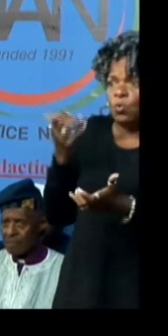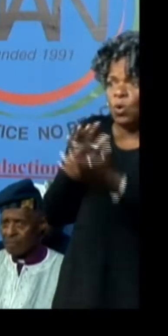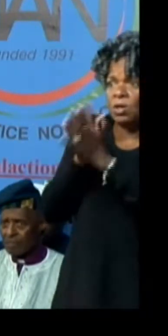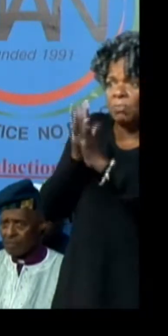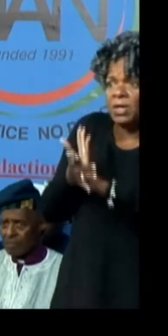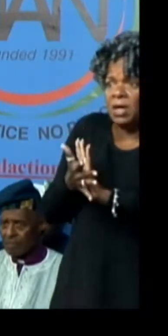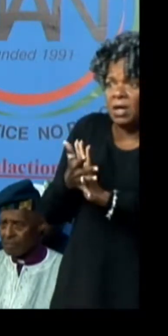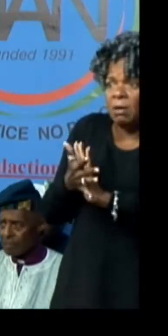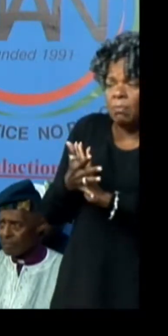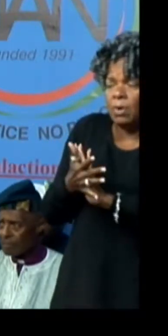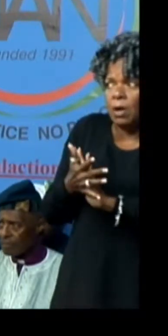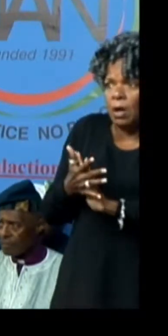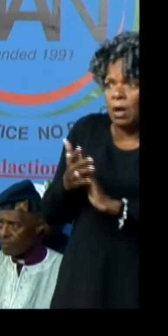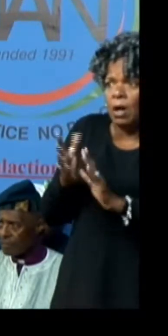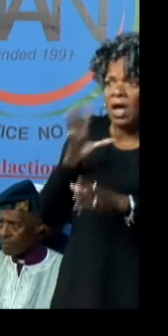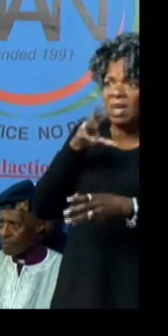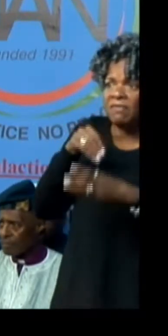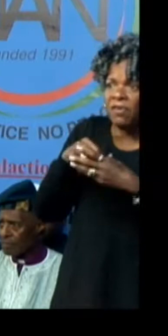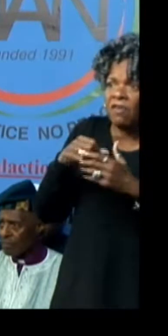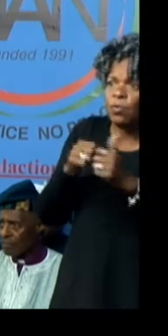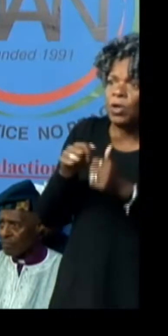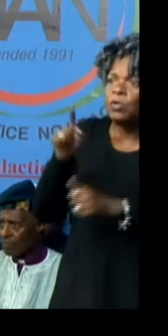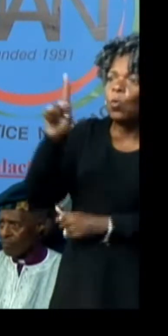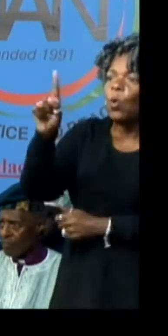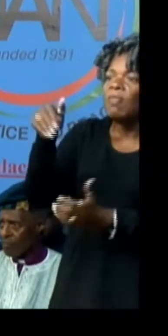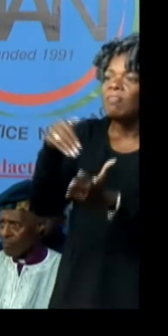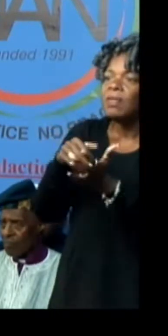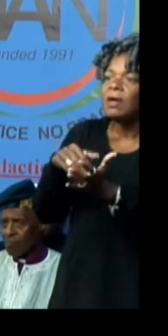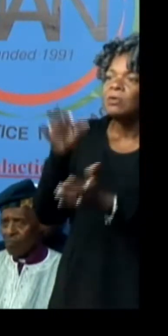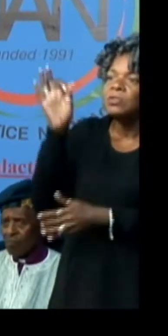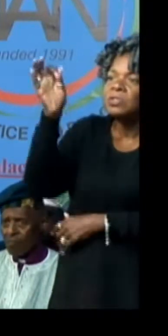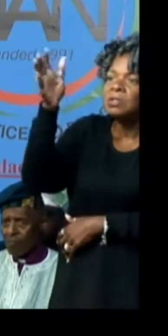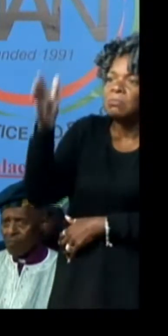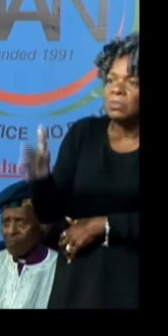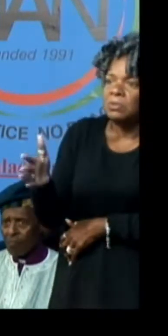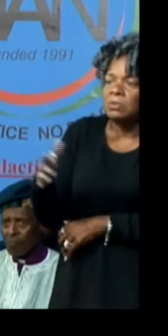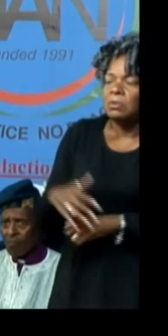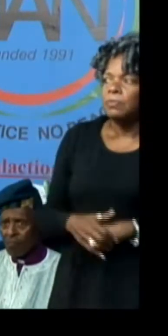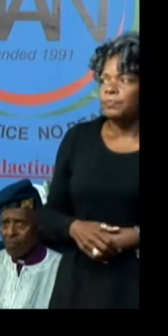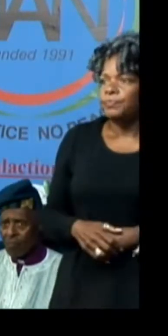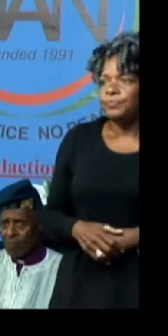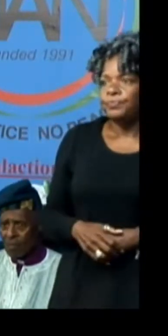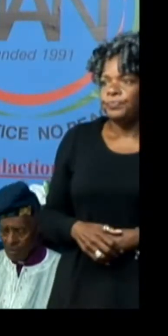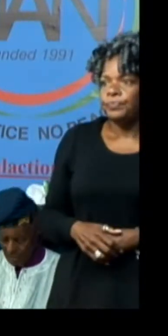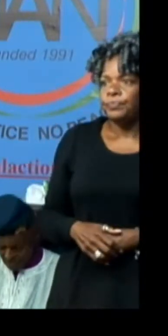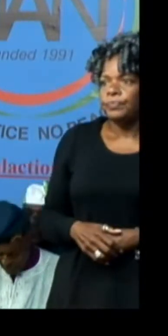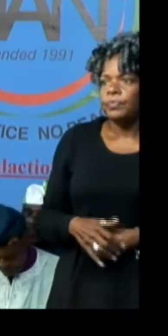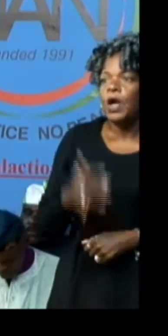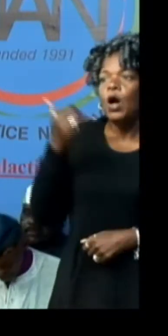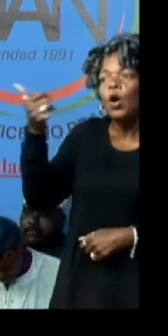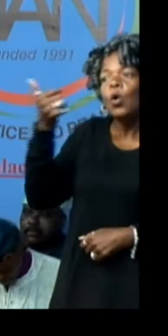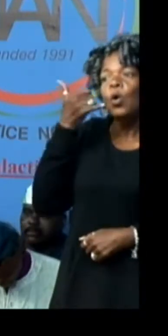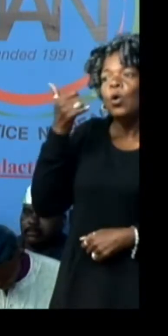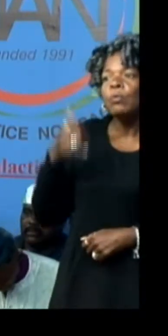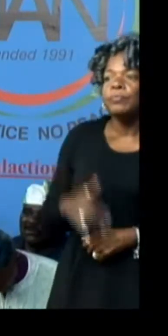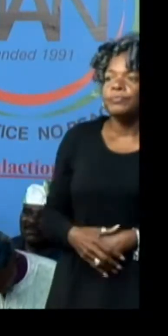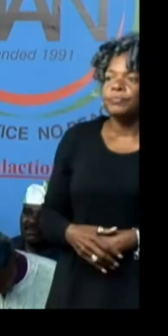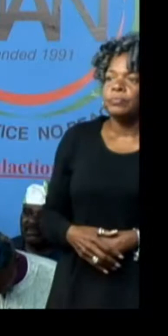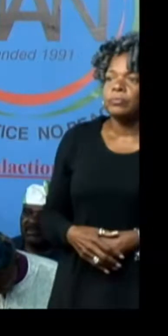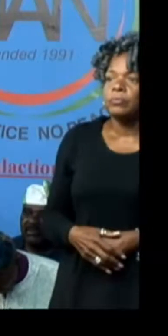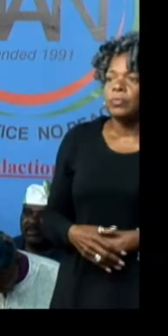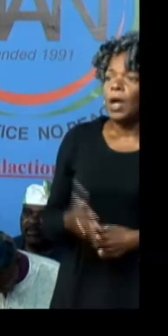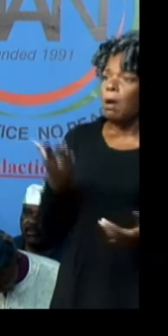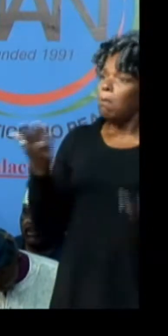thousand ministers that marched that day, there are also those that have problems and need some direction. You may